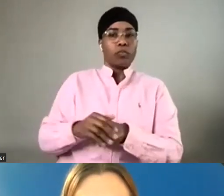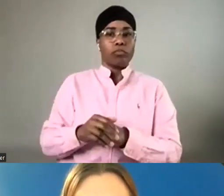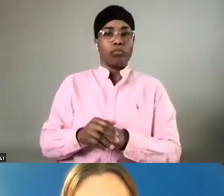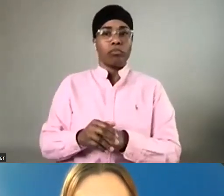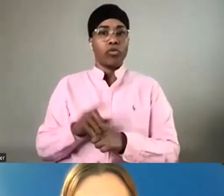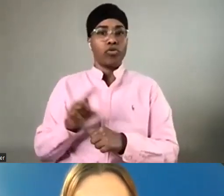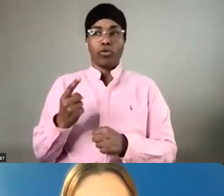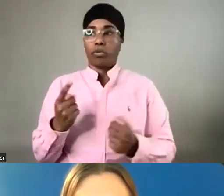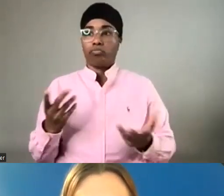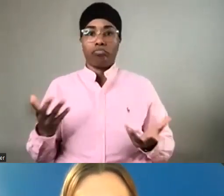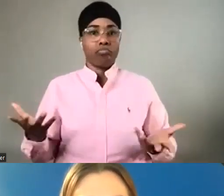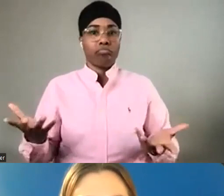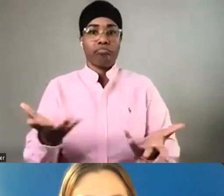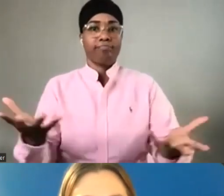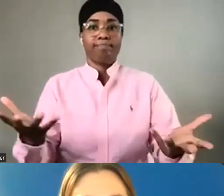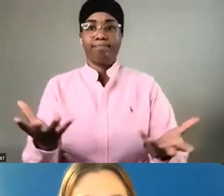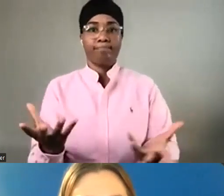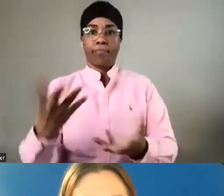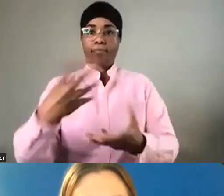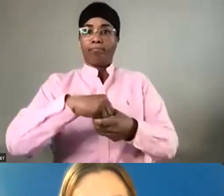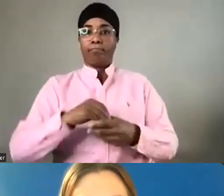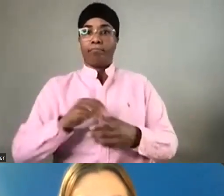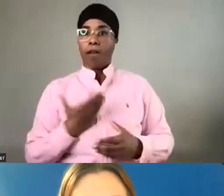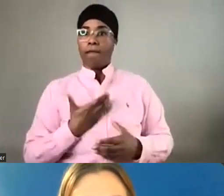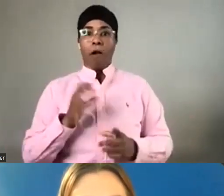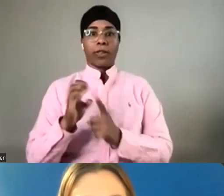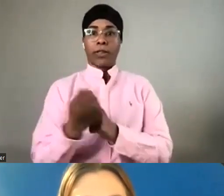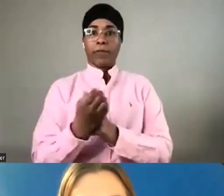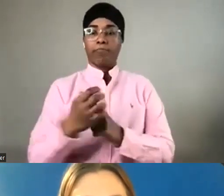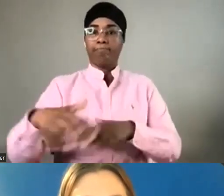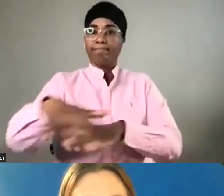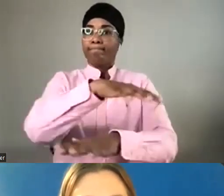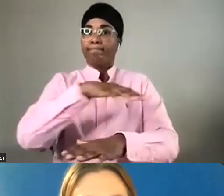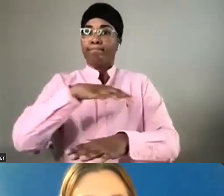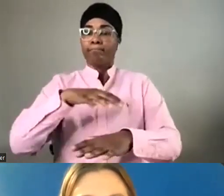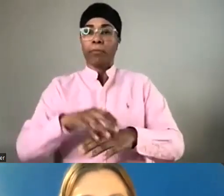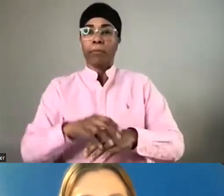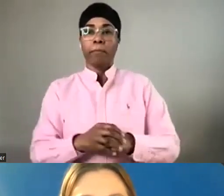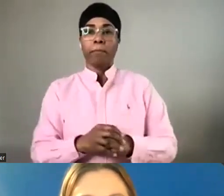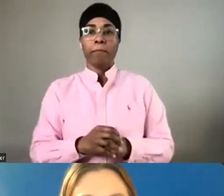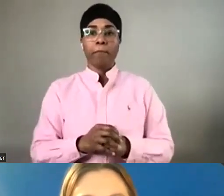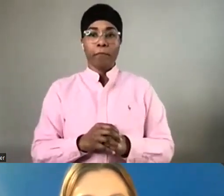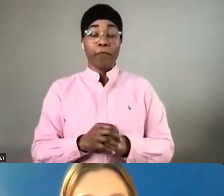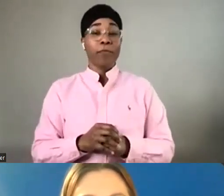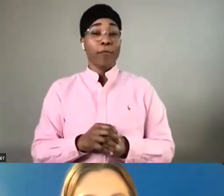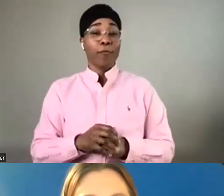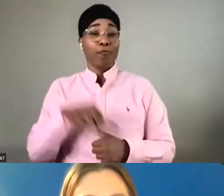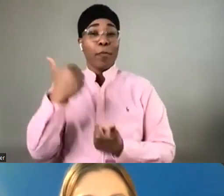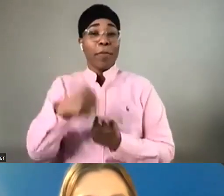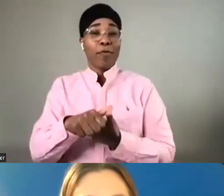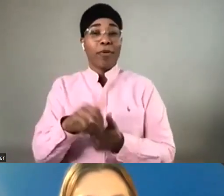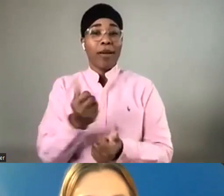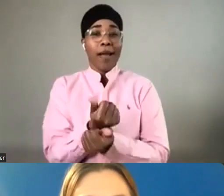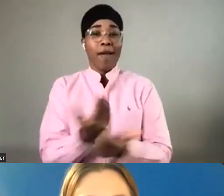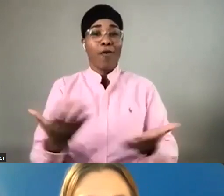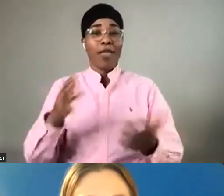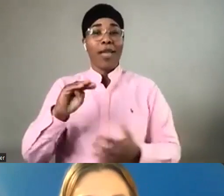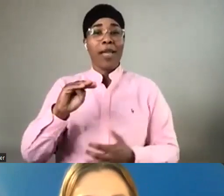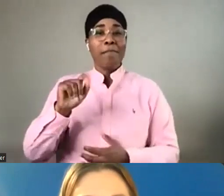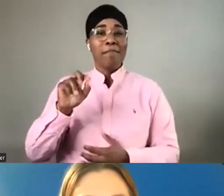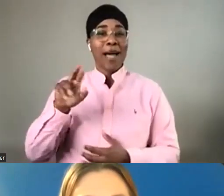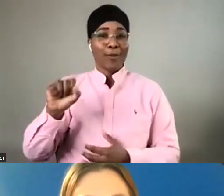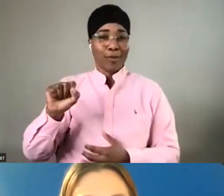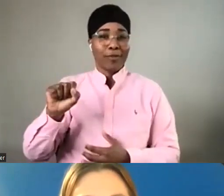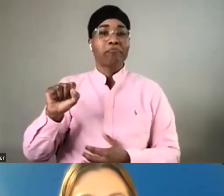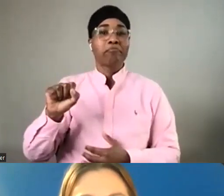whole tribal forest management ideology, everything matters. That includes beavers. I mean, and they